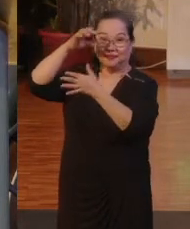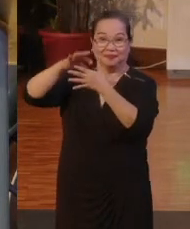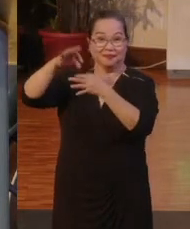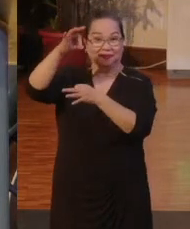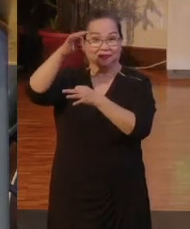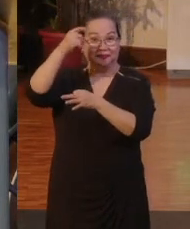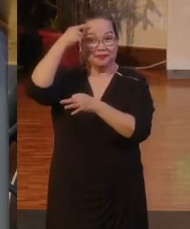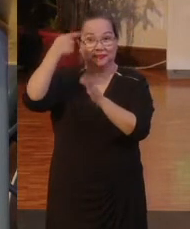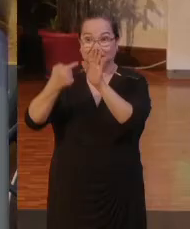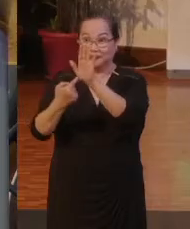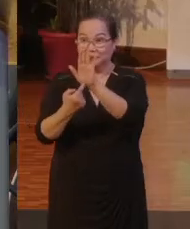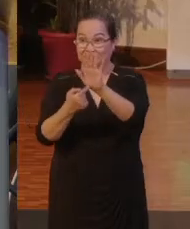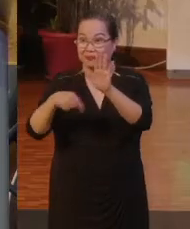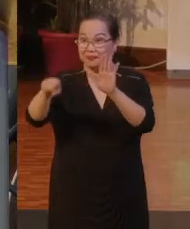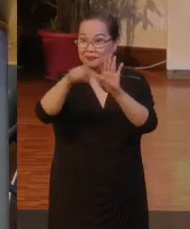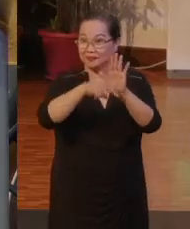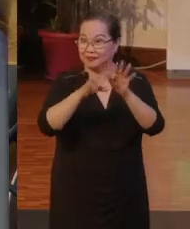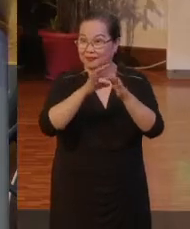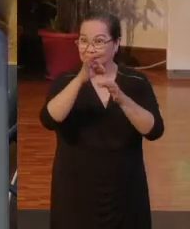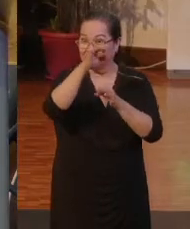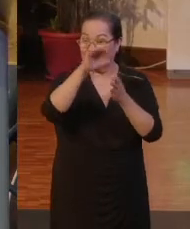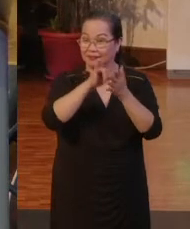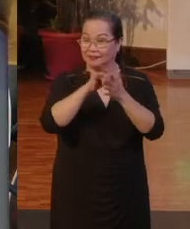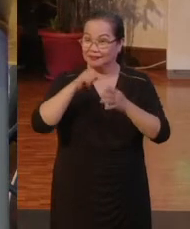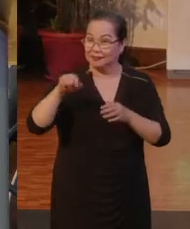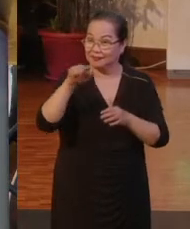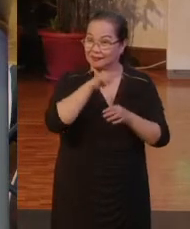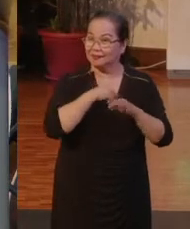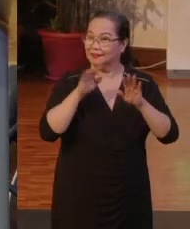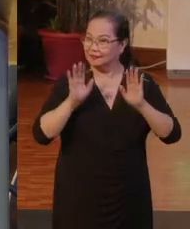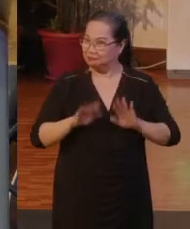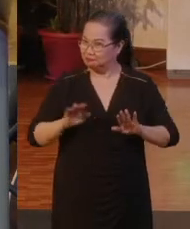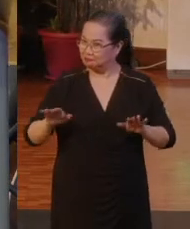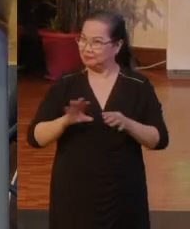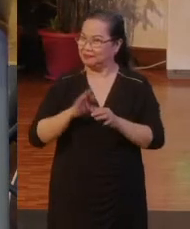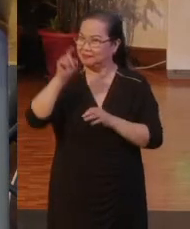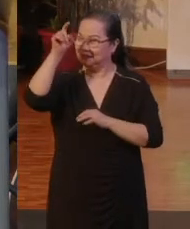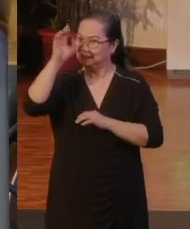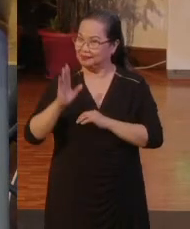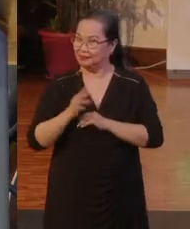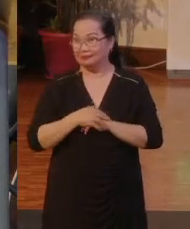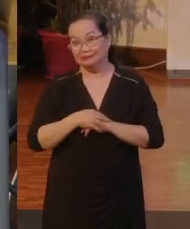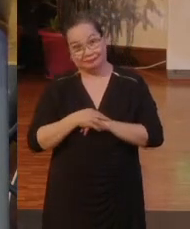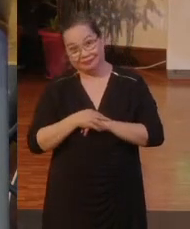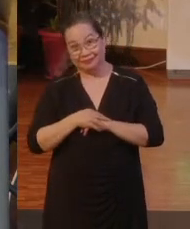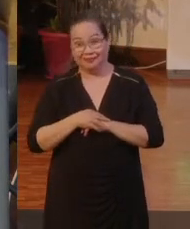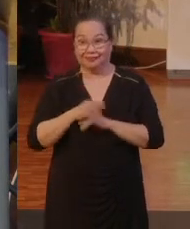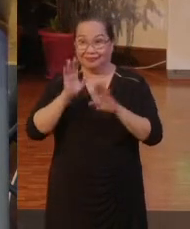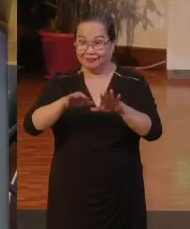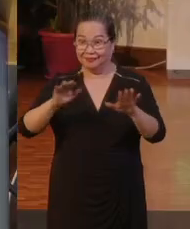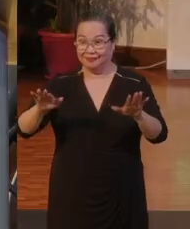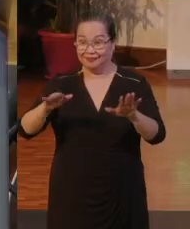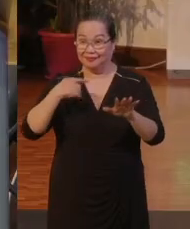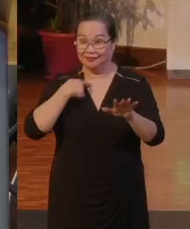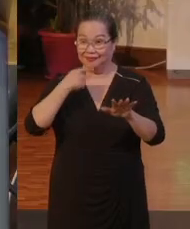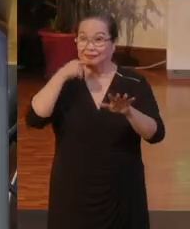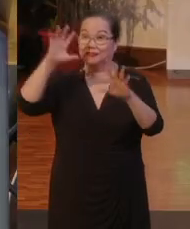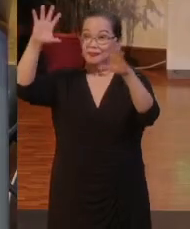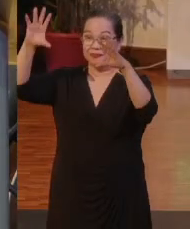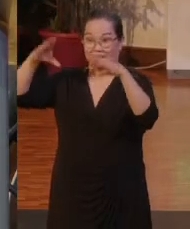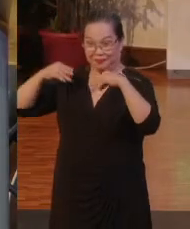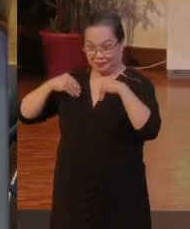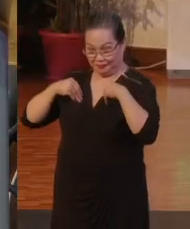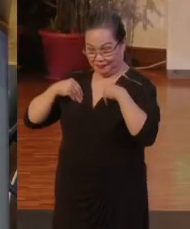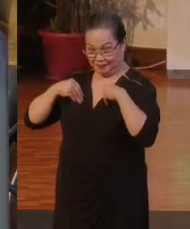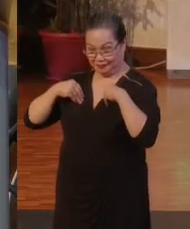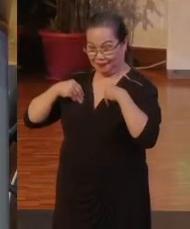Himself bears witness with our spirit that we are children of God. And if children, then heirs,